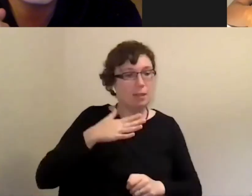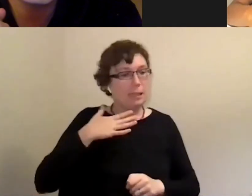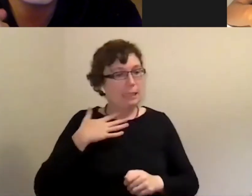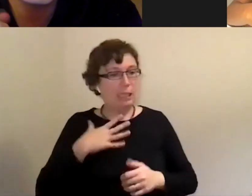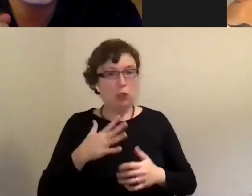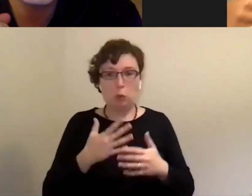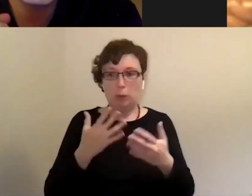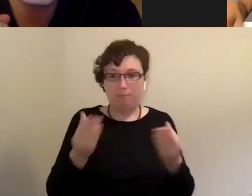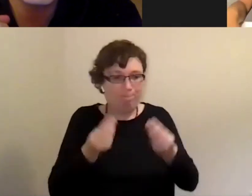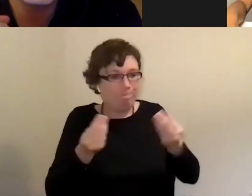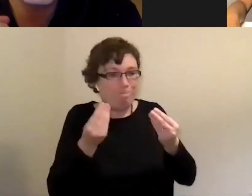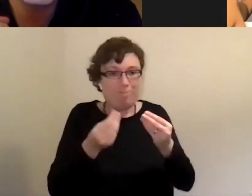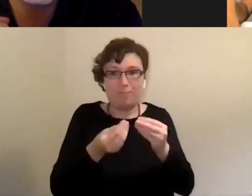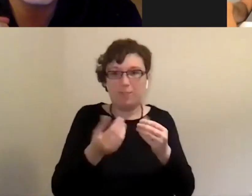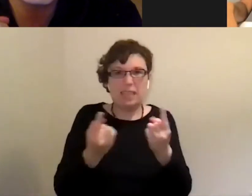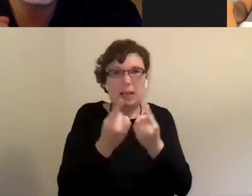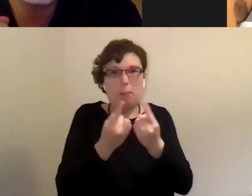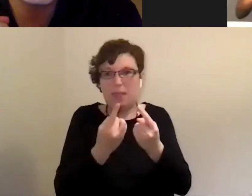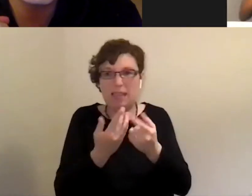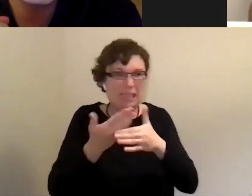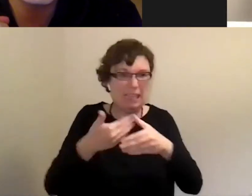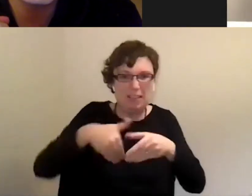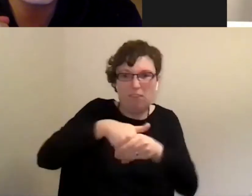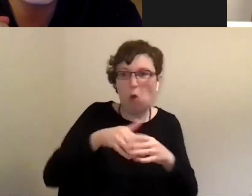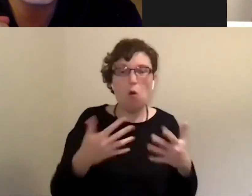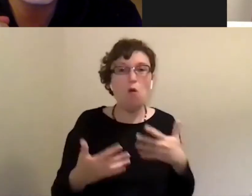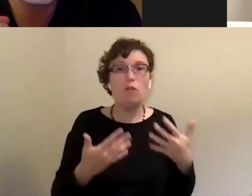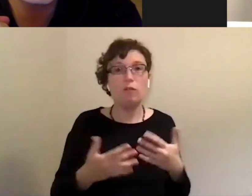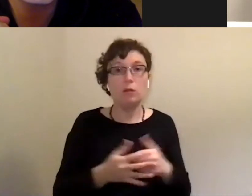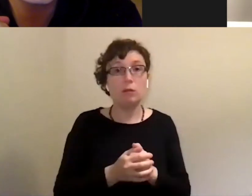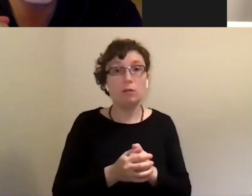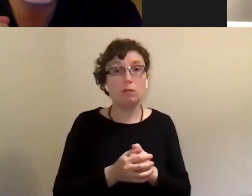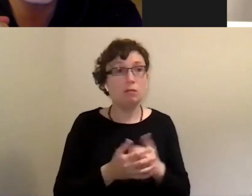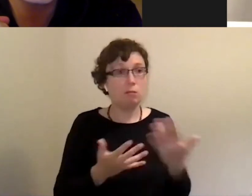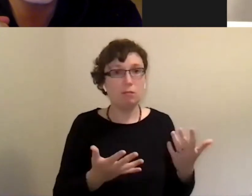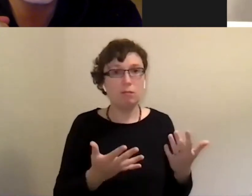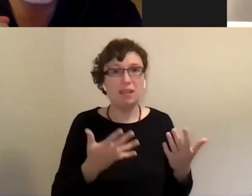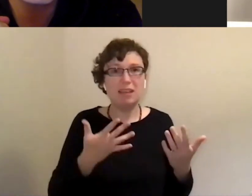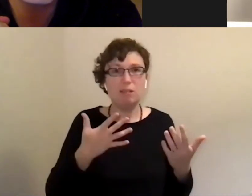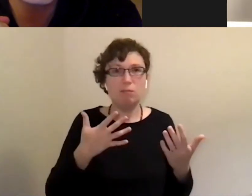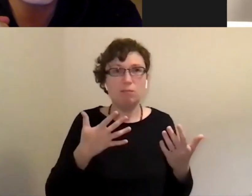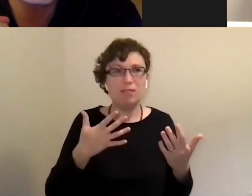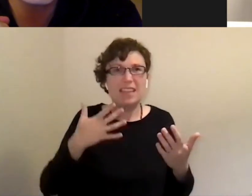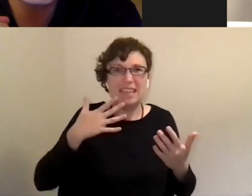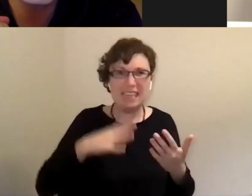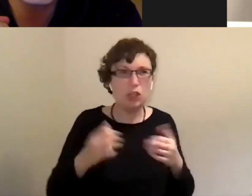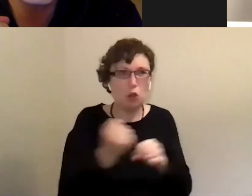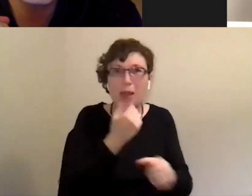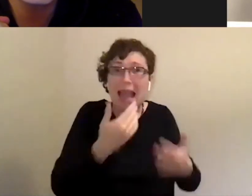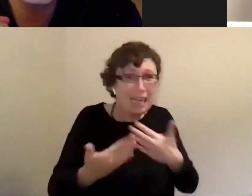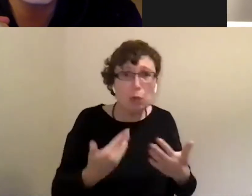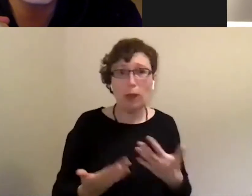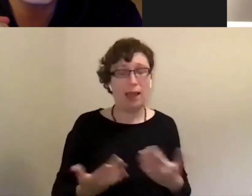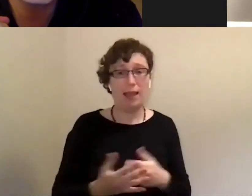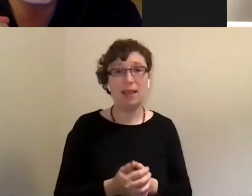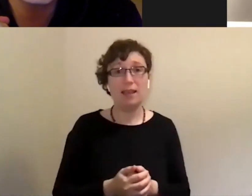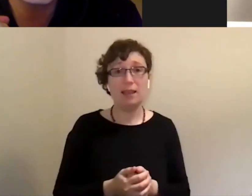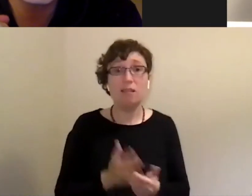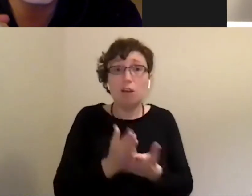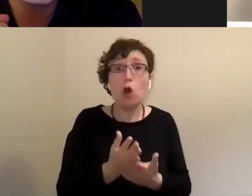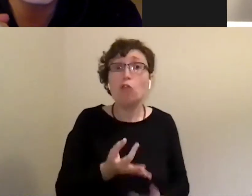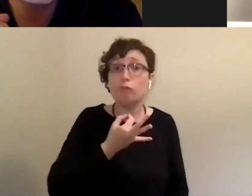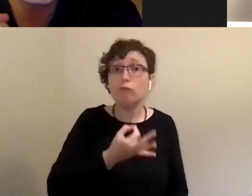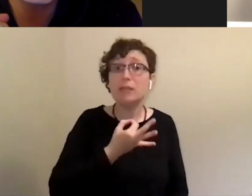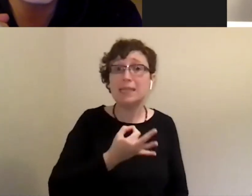against injustice, take risks. It is scary, but it's not as scary as the experiences that we'll have to continue